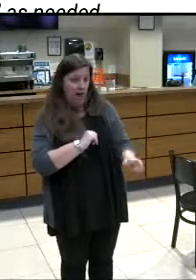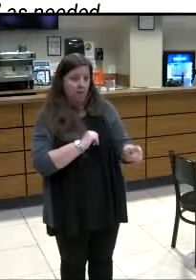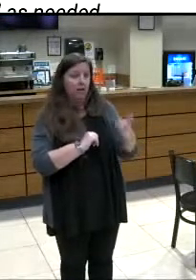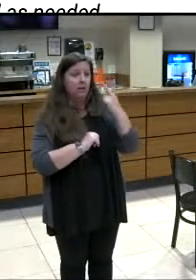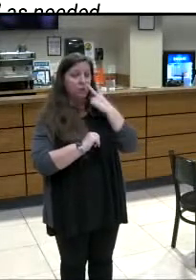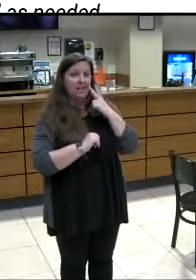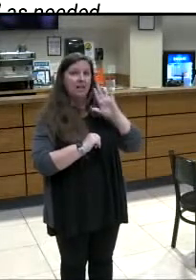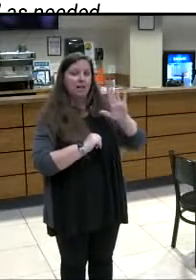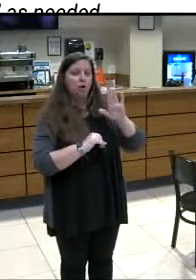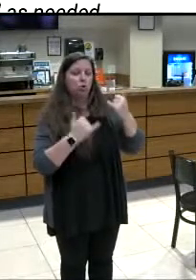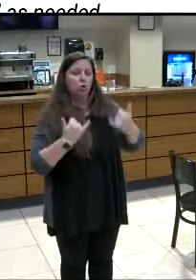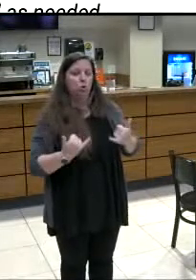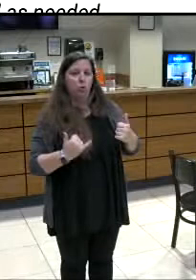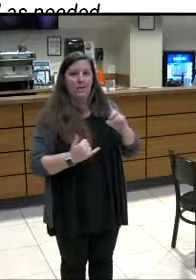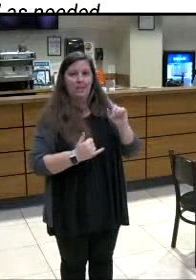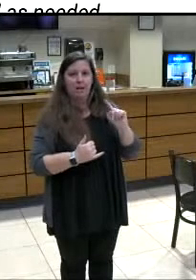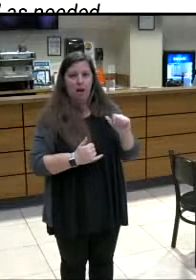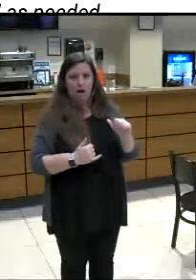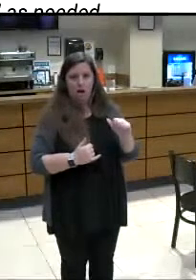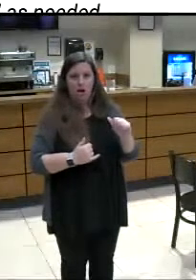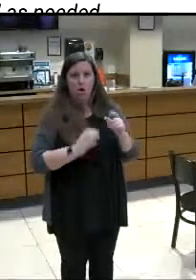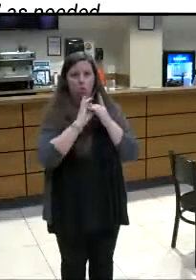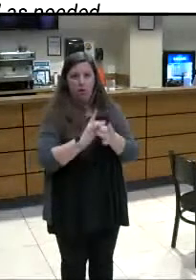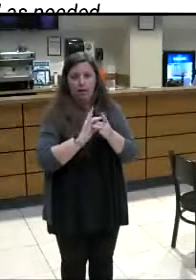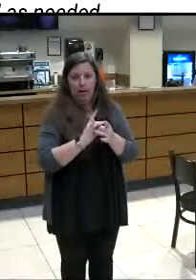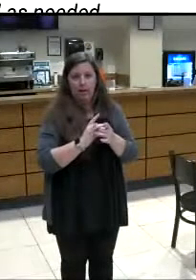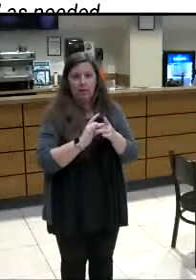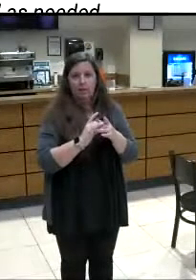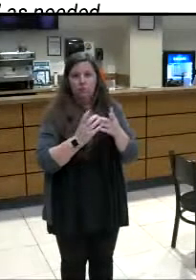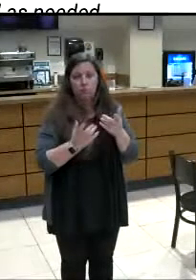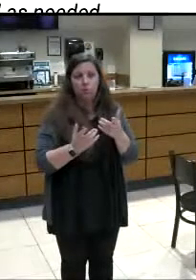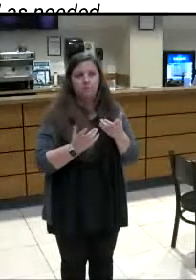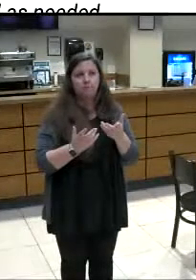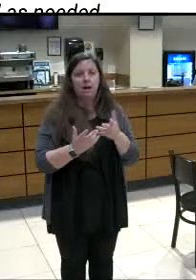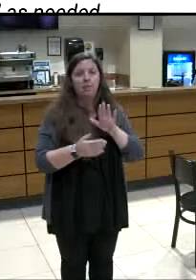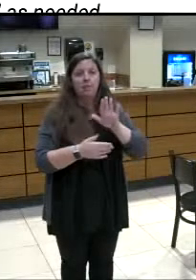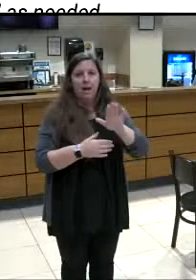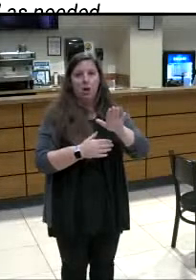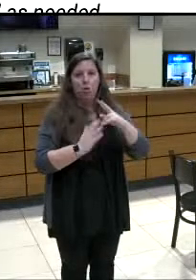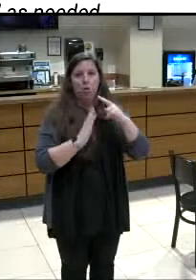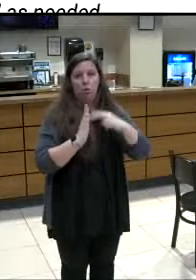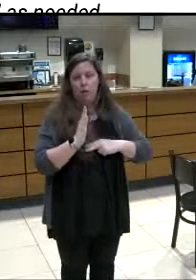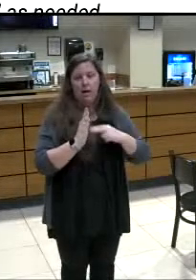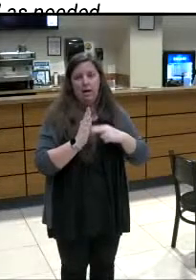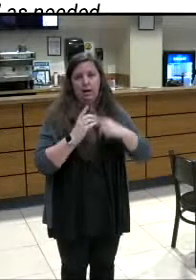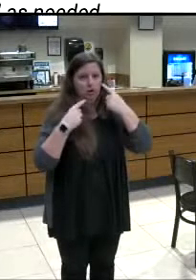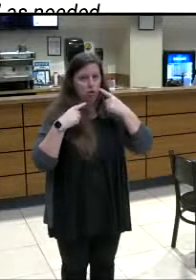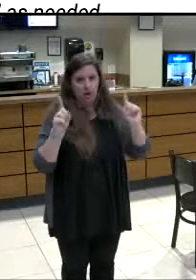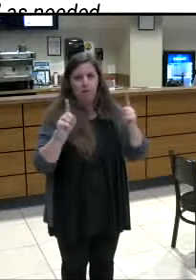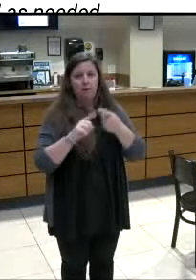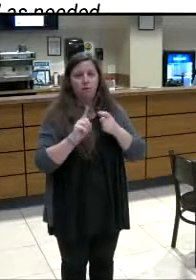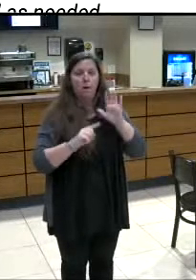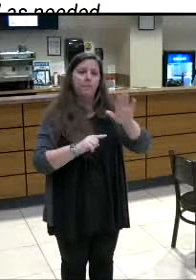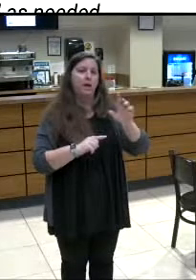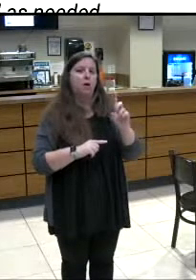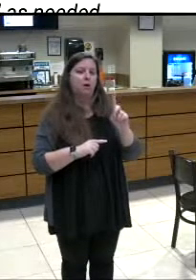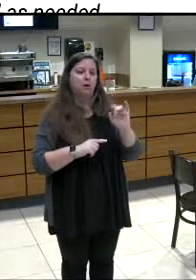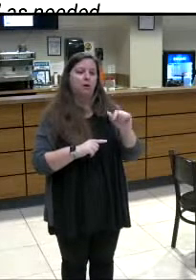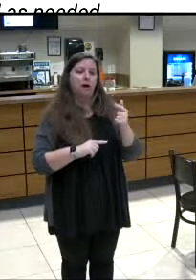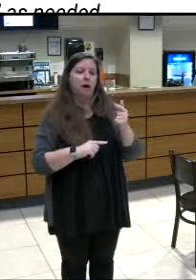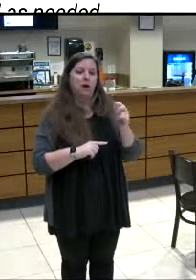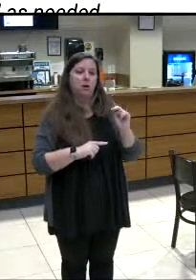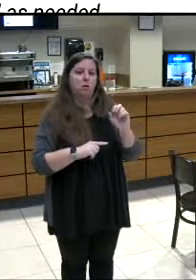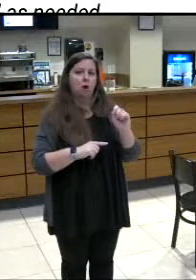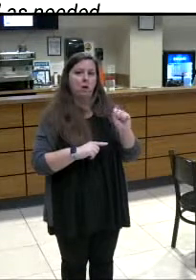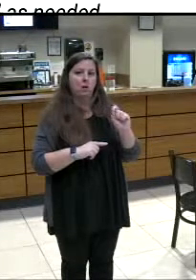current data as it relates to their reading achievement, which was from their diagnostic assessment.